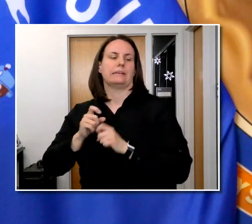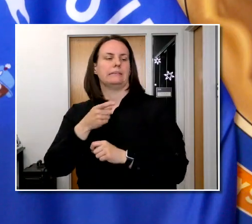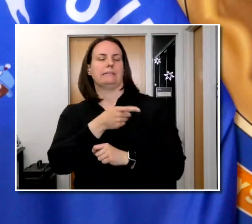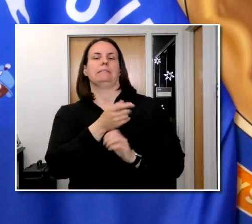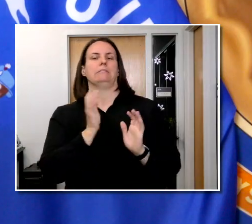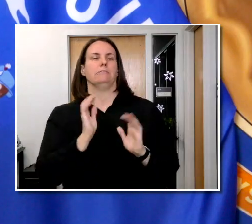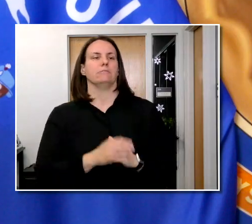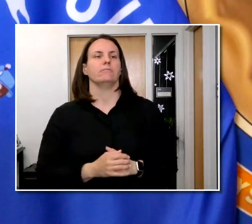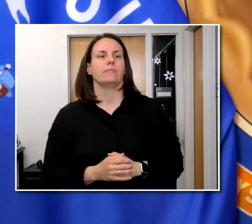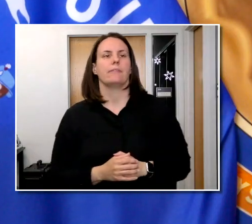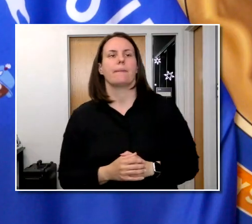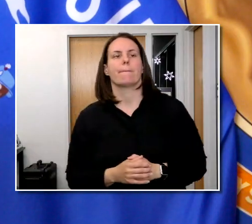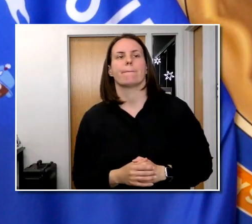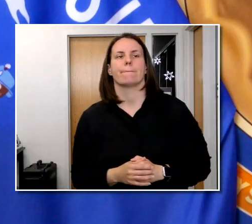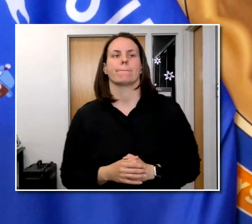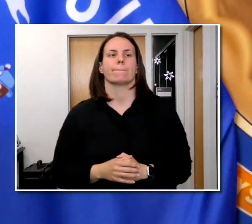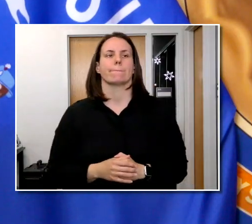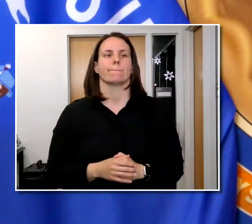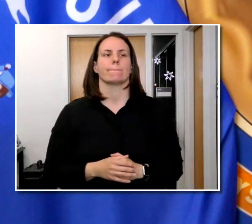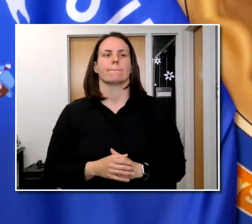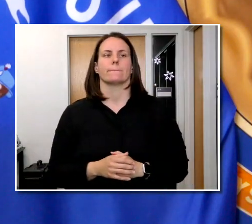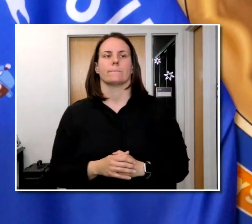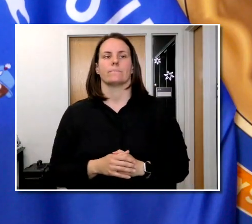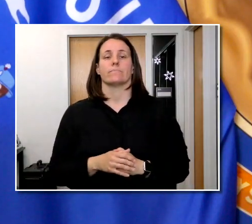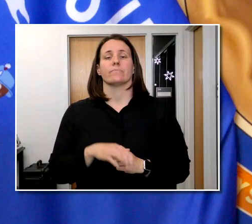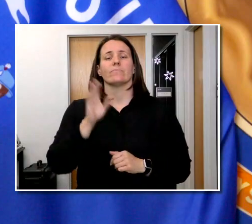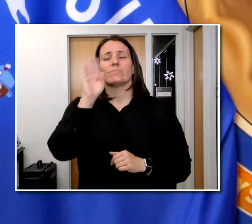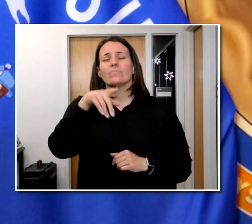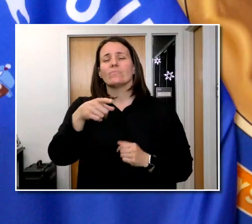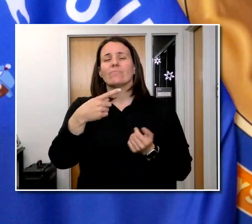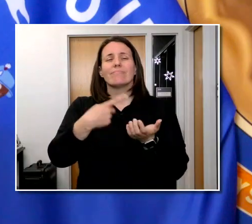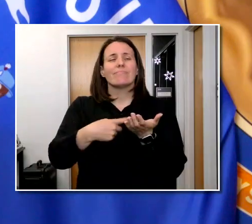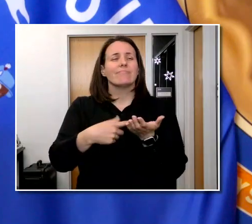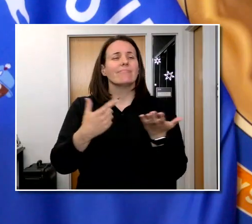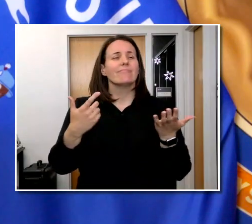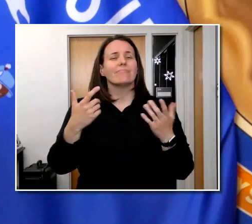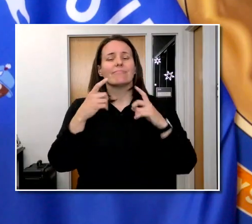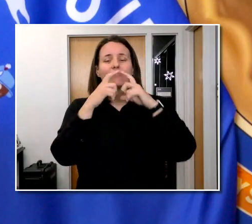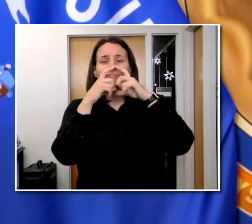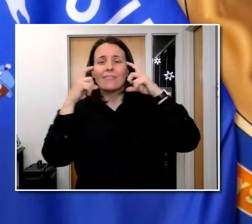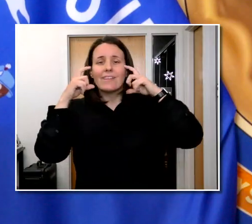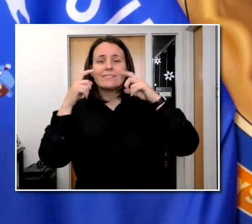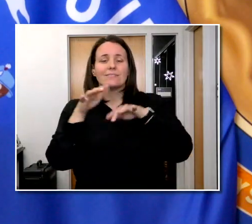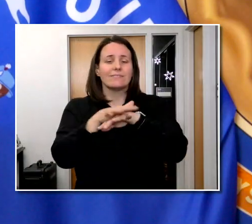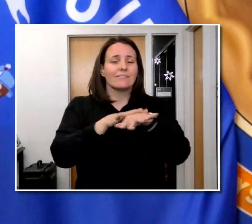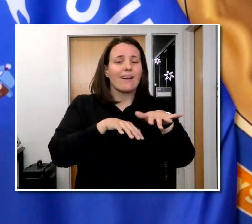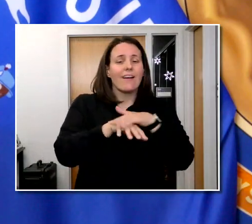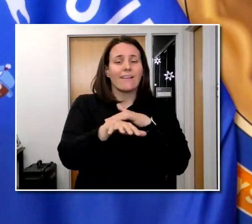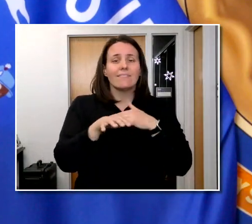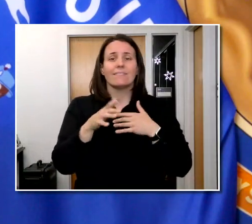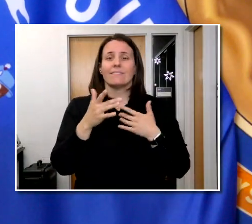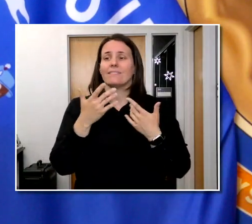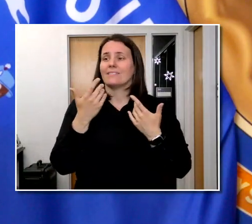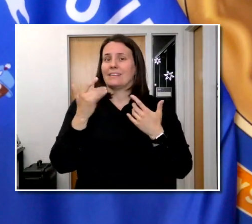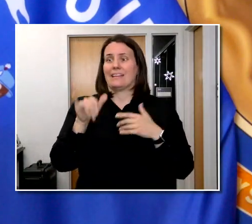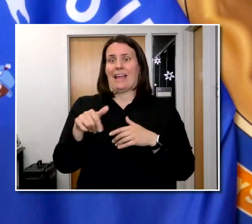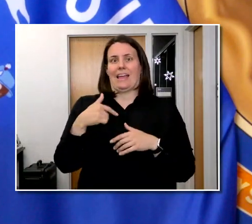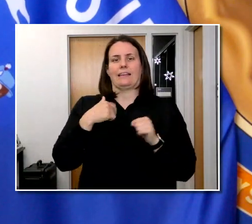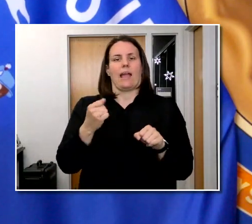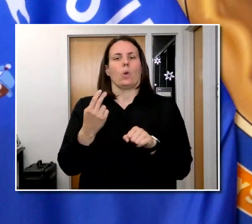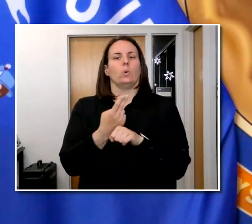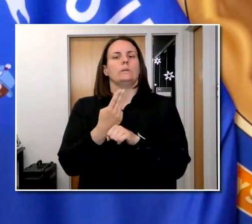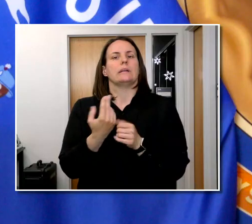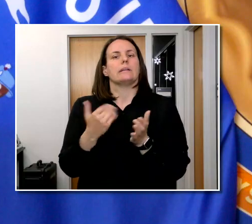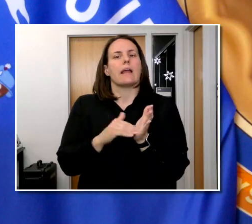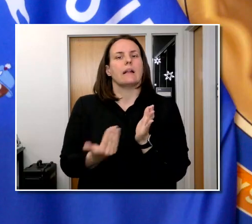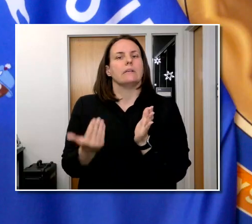I've seen and the photos that are in the media out there of our Guard troops, and they have some pretty substantial suits on. And in one of the comments